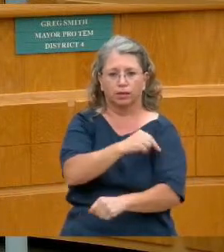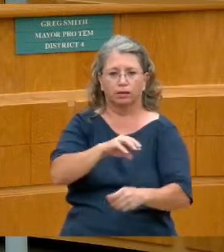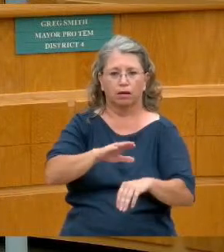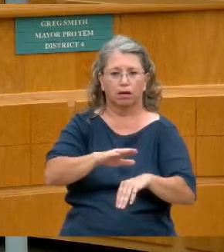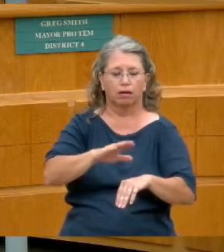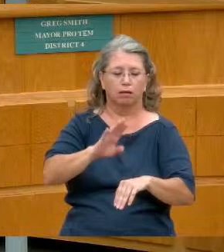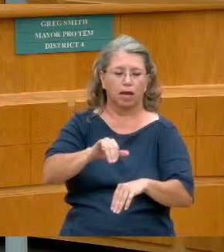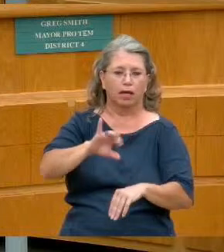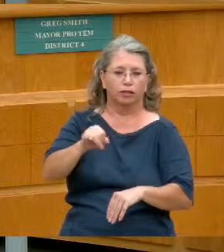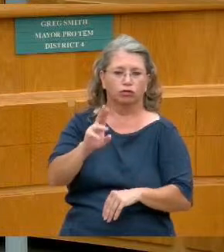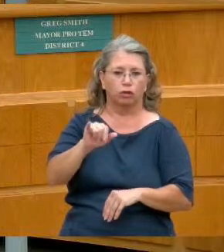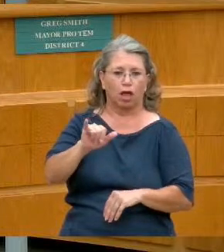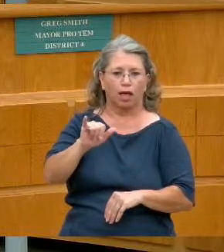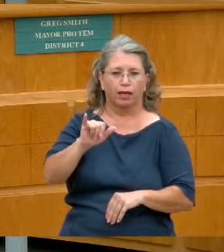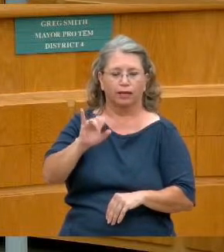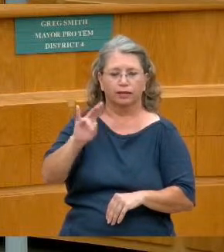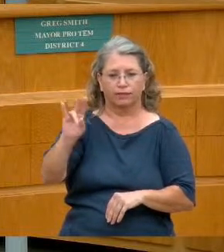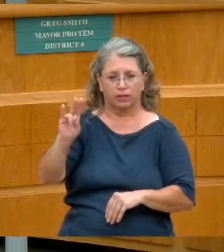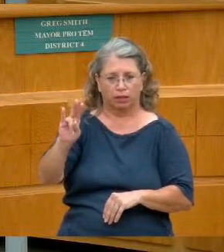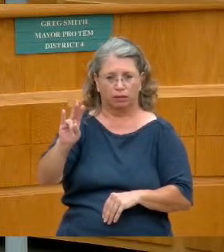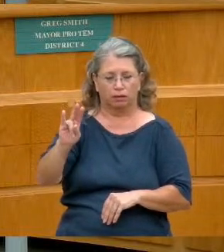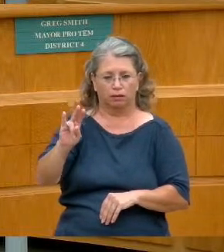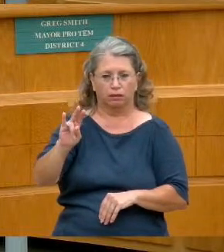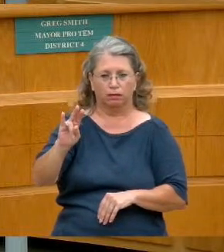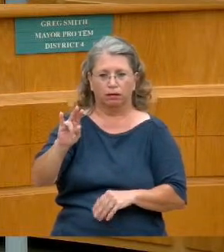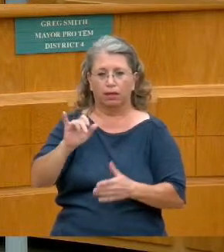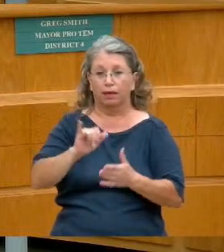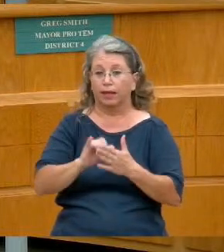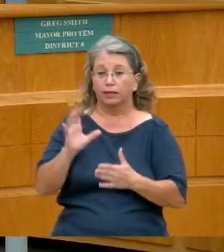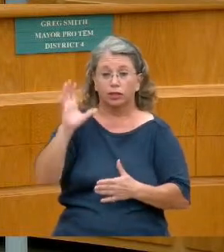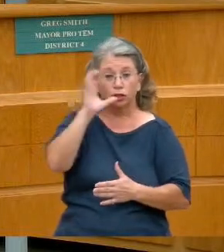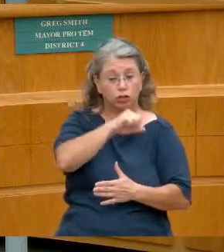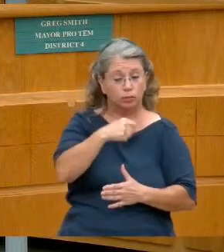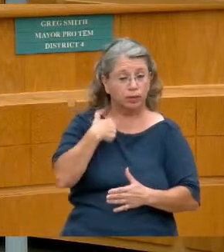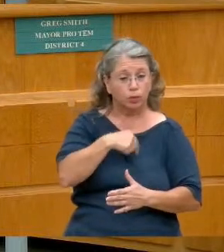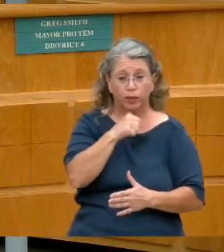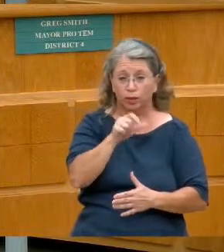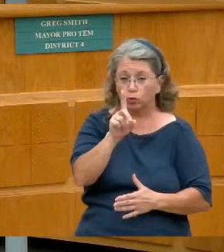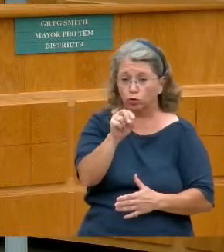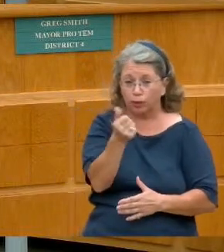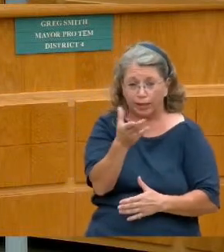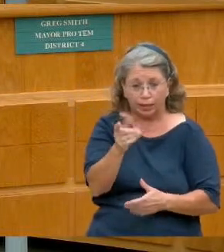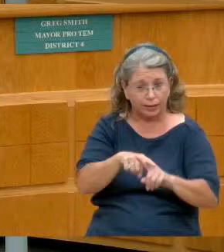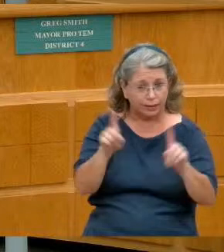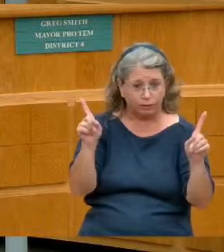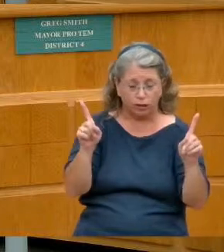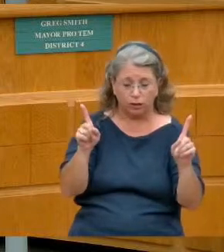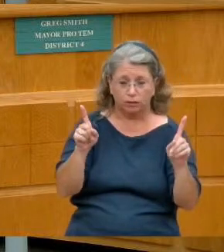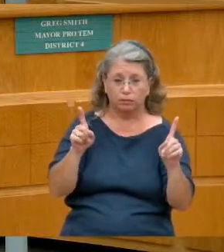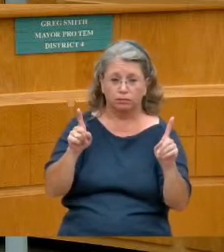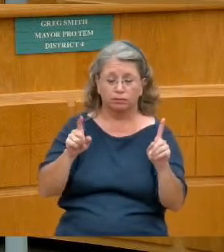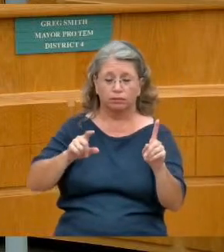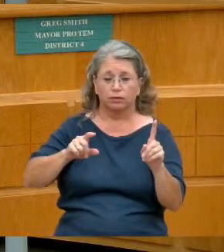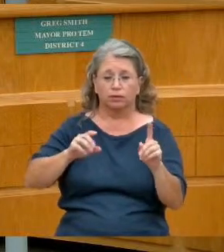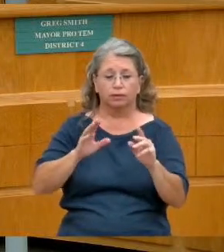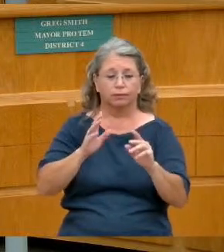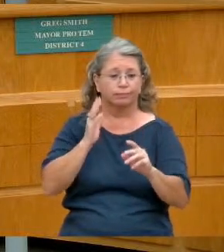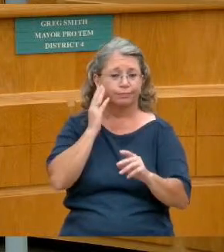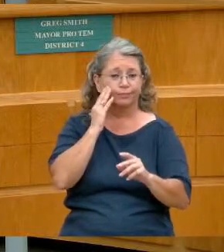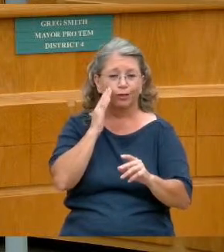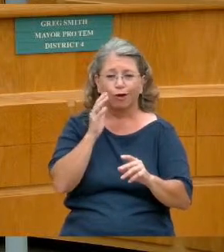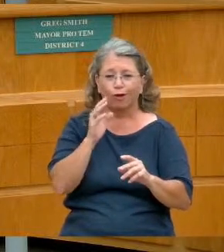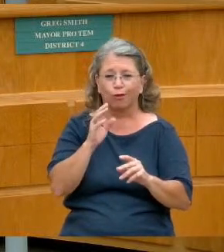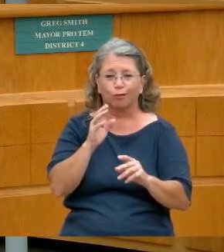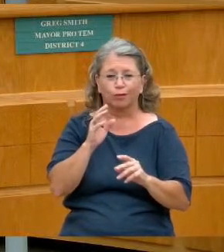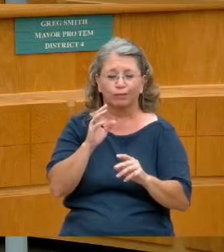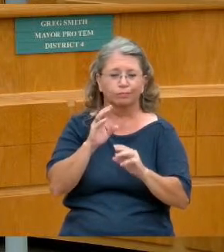July 17th. Now, that's assuming that we don't change our behavior and we don't do anything different now or in the next